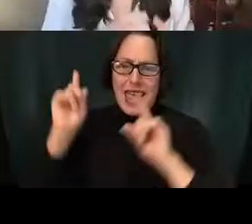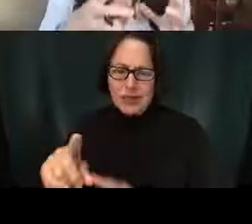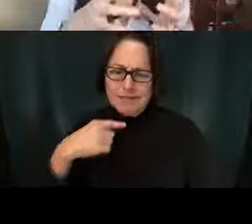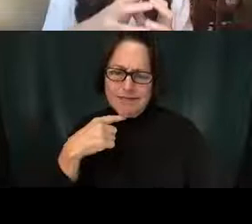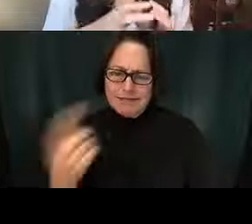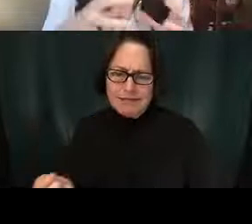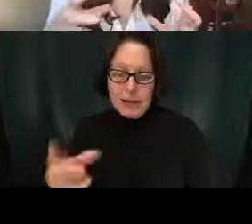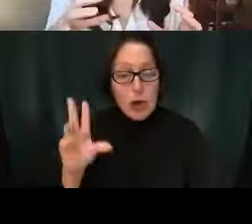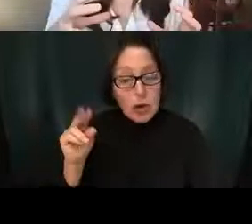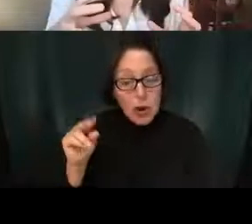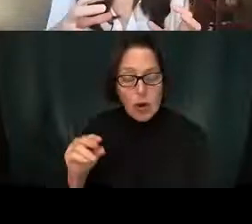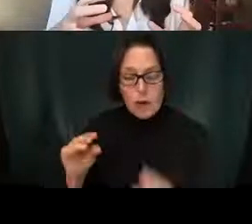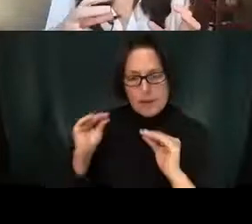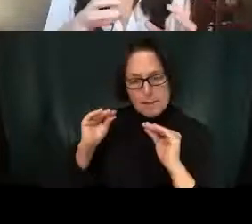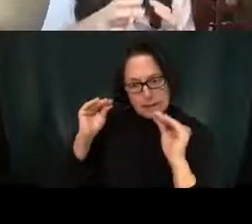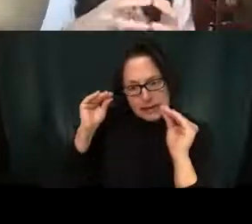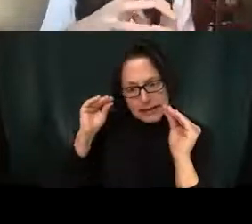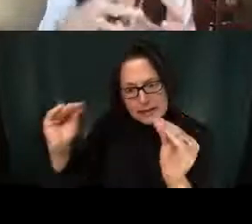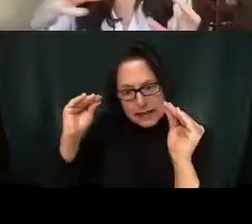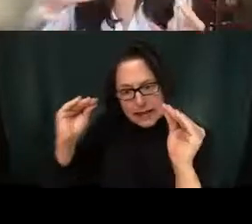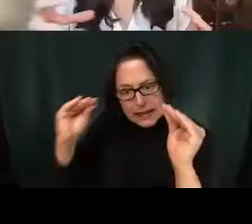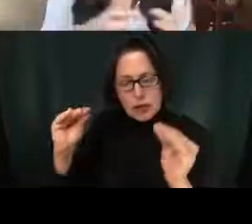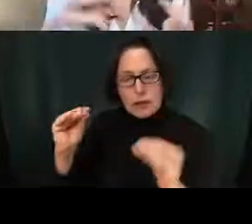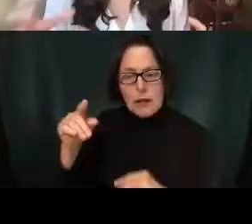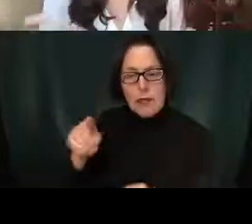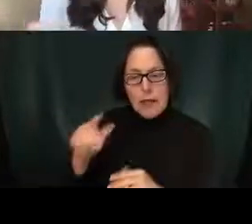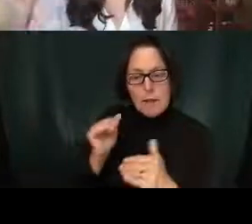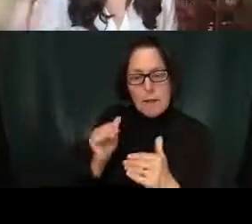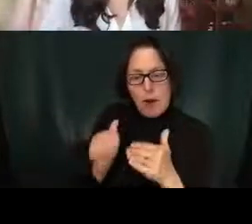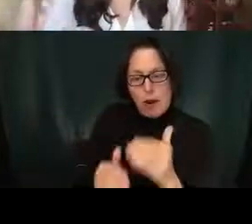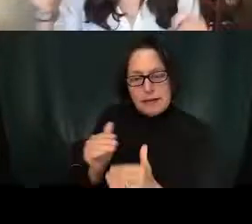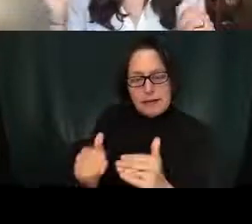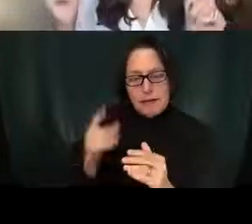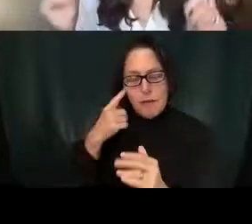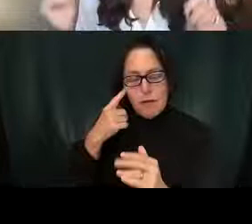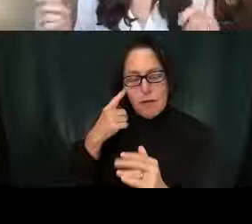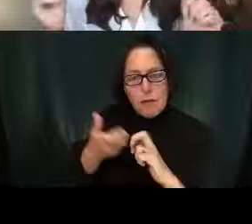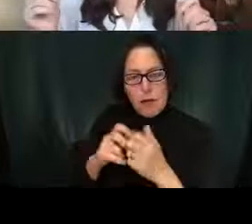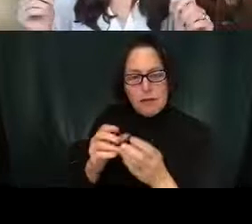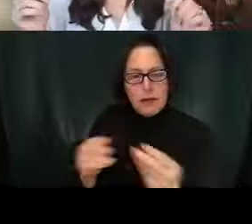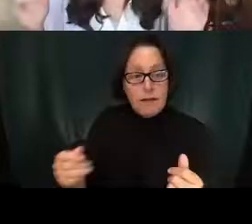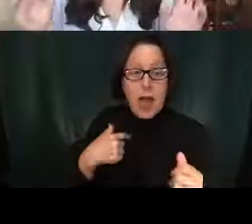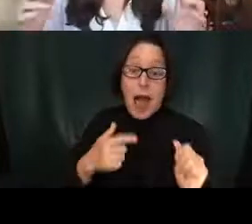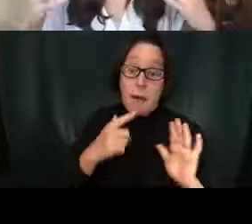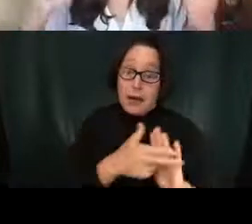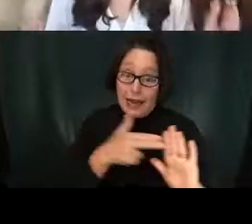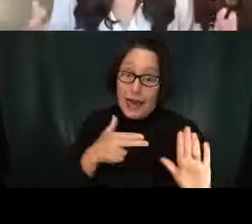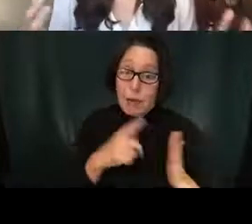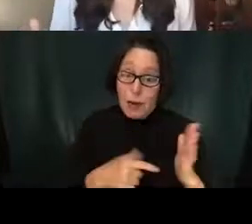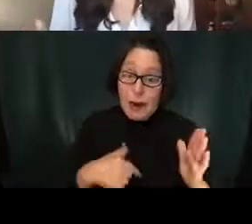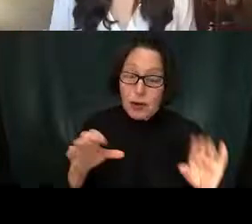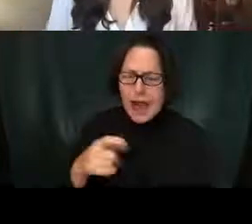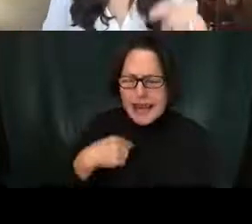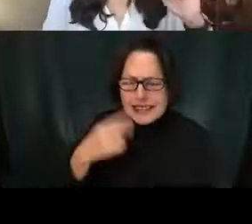is, but teaching them the process of problem solving. So I would even label what I'm doing saying, I see that